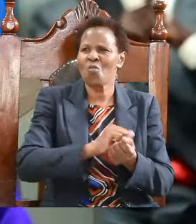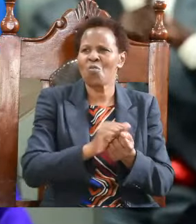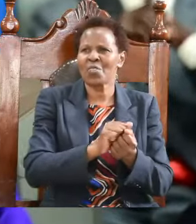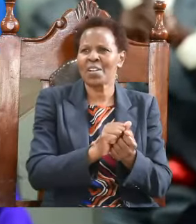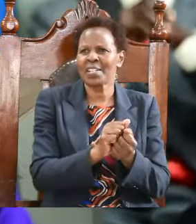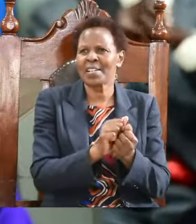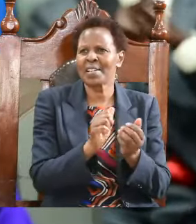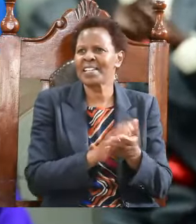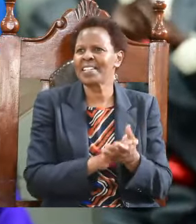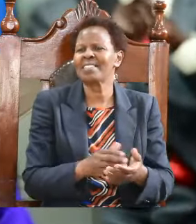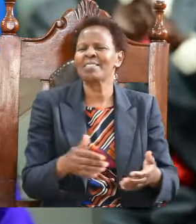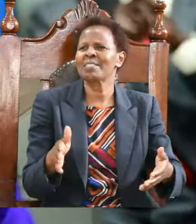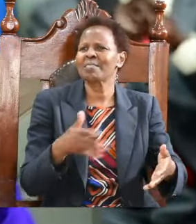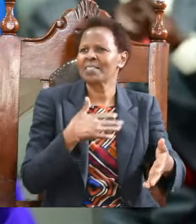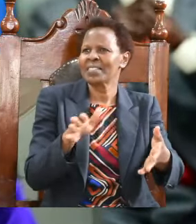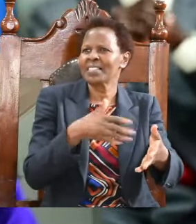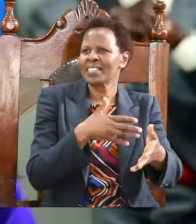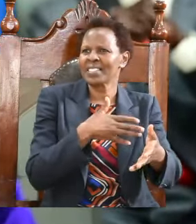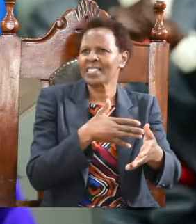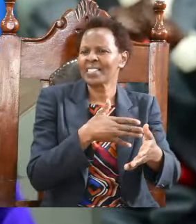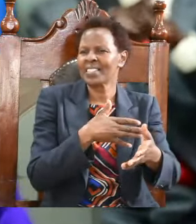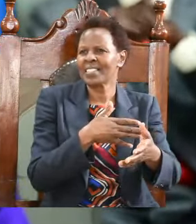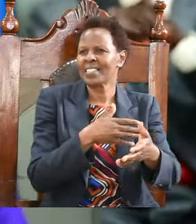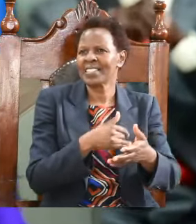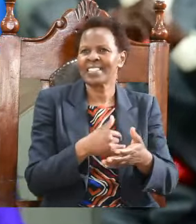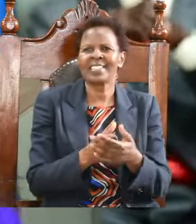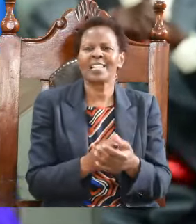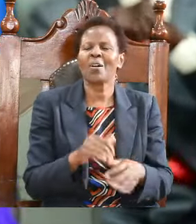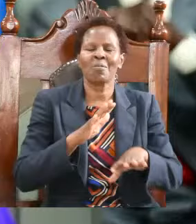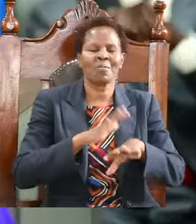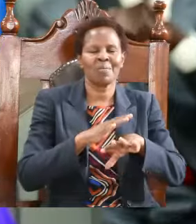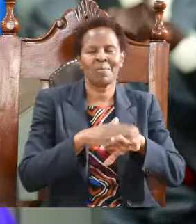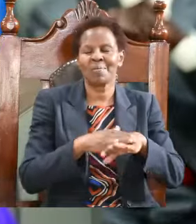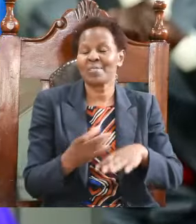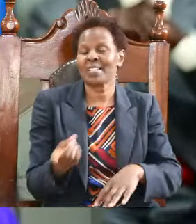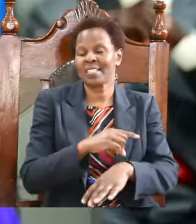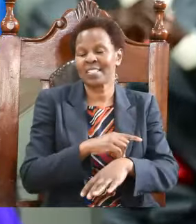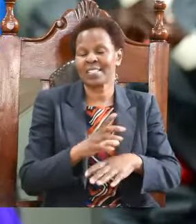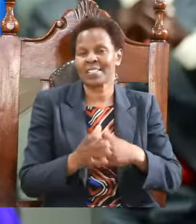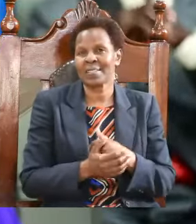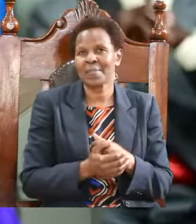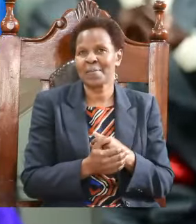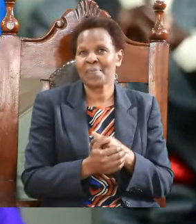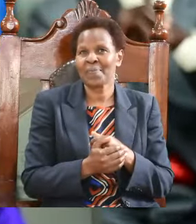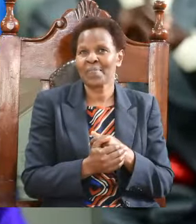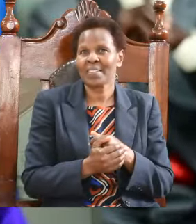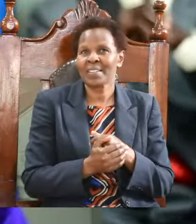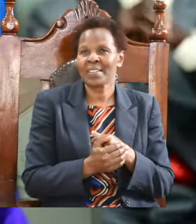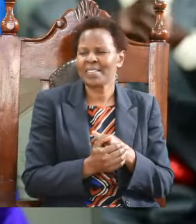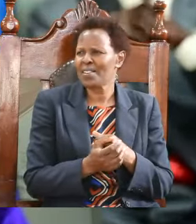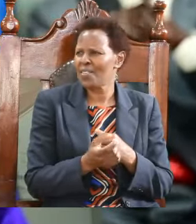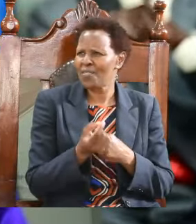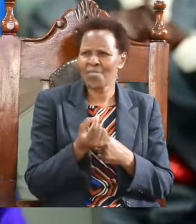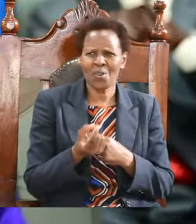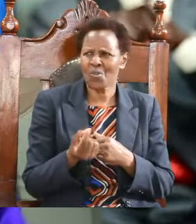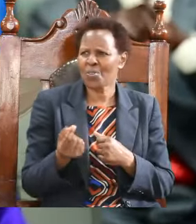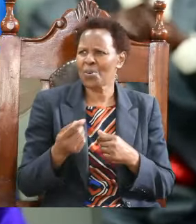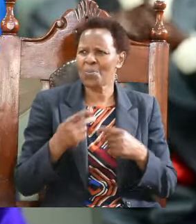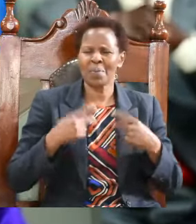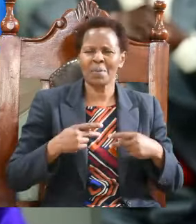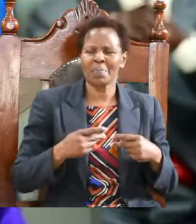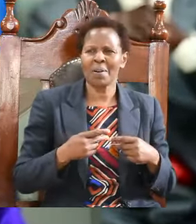Maybe you attended this day because it was a great day. Nimeona kama watu kumi. Where are